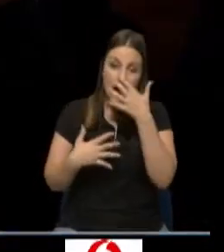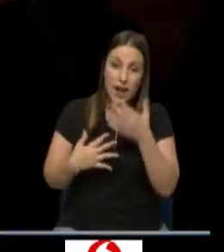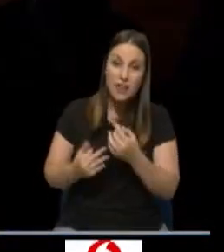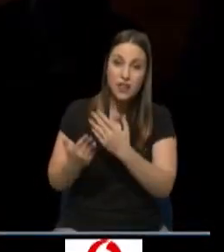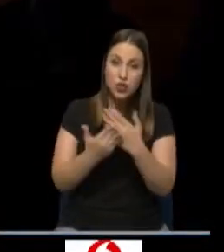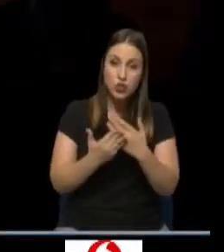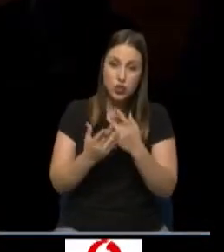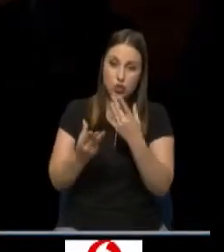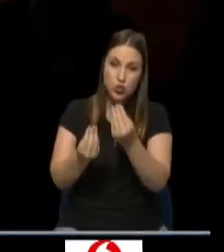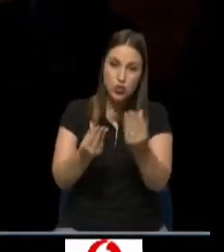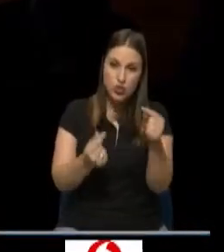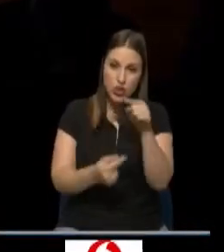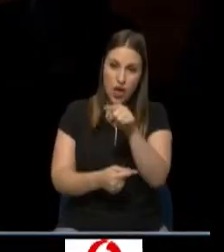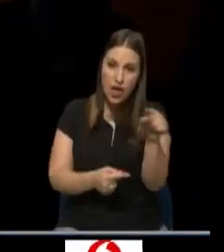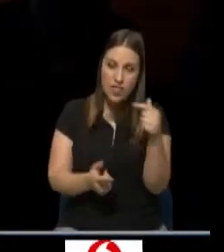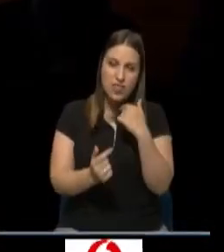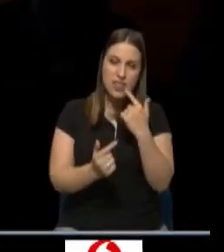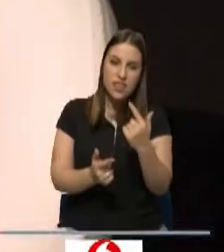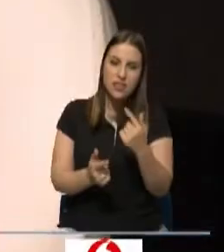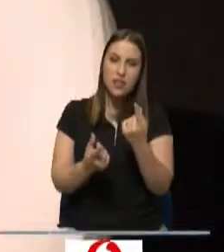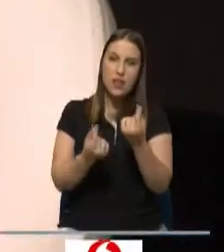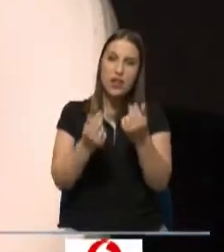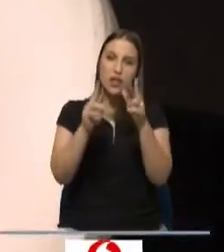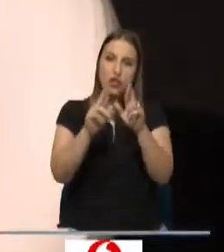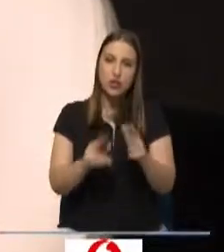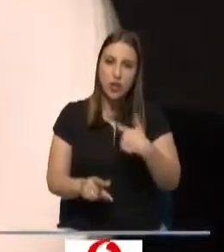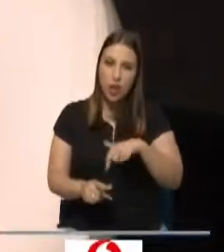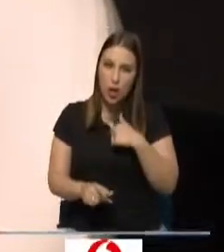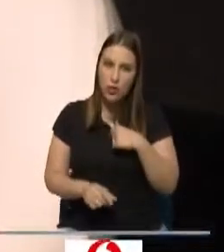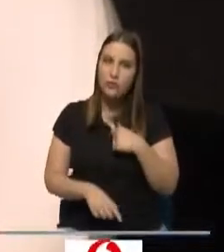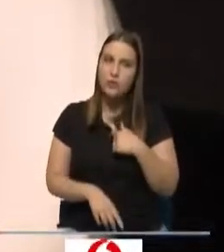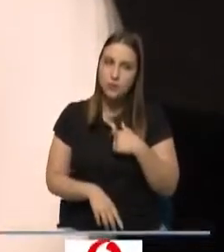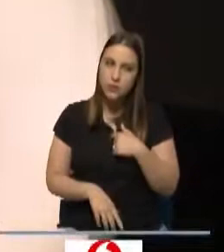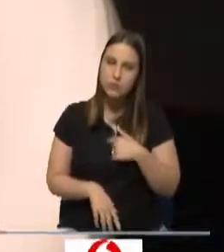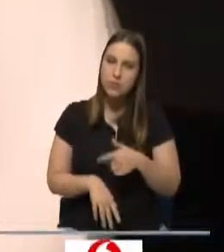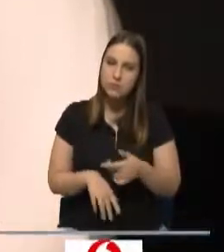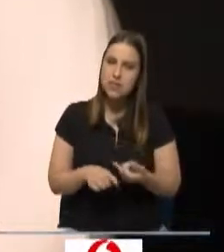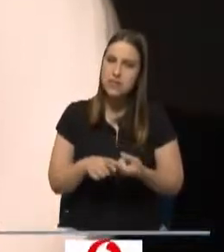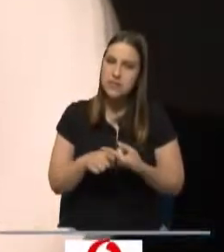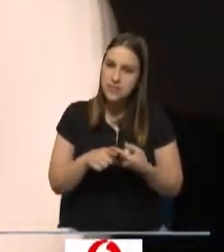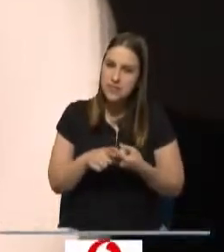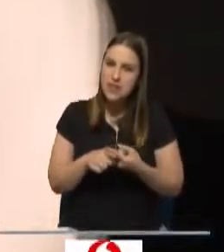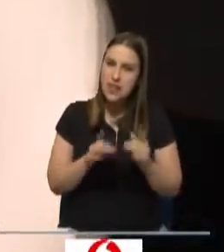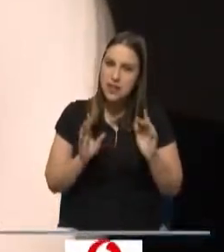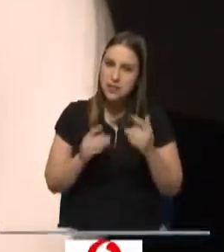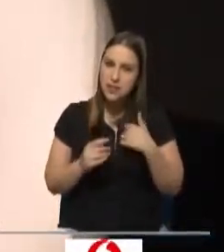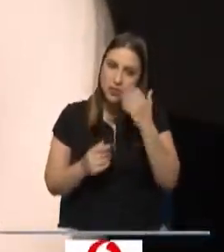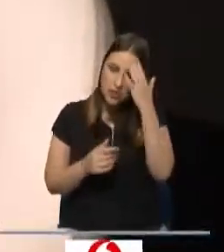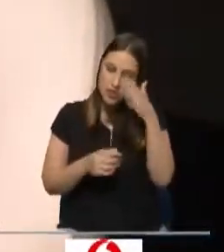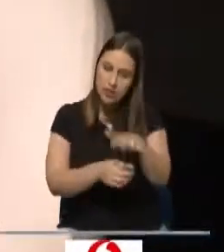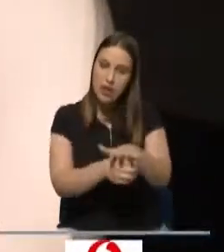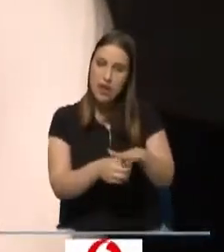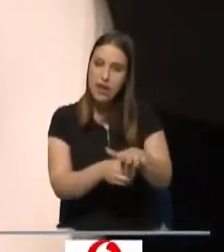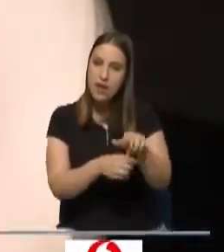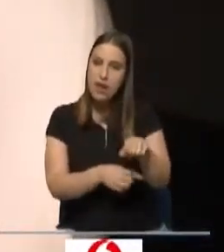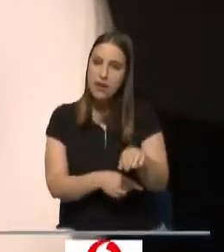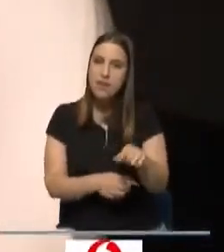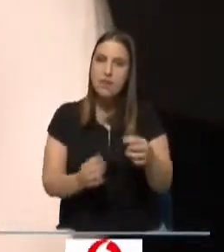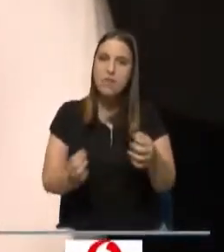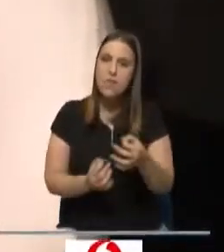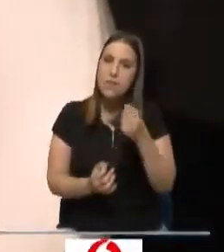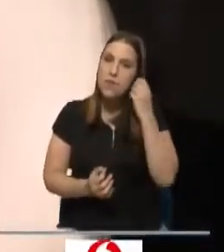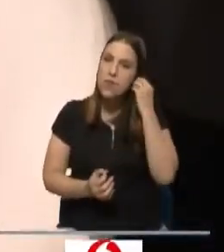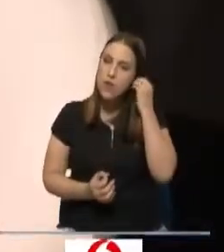I think there are a lot of studies that our prices are very competitive. And so I think that this